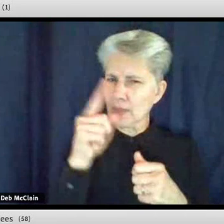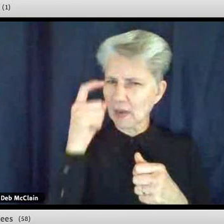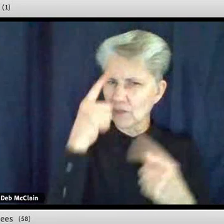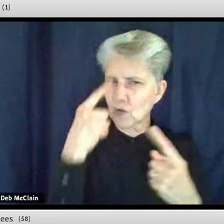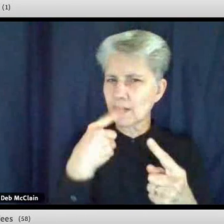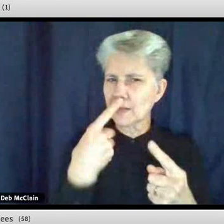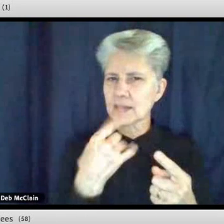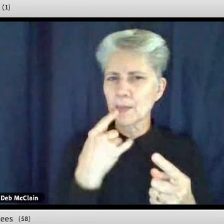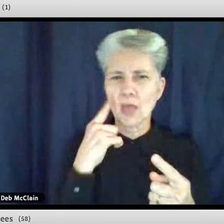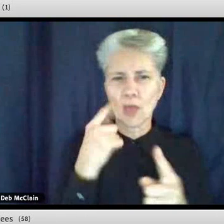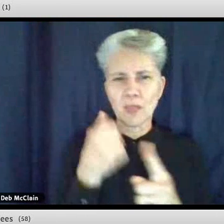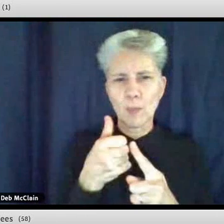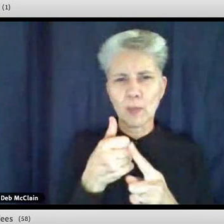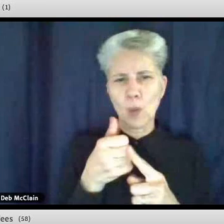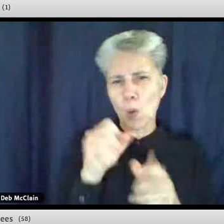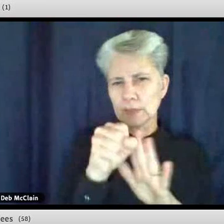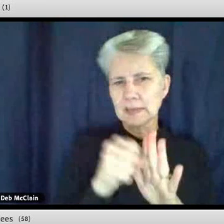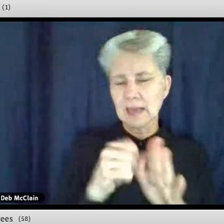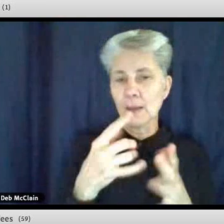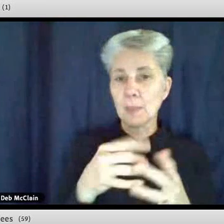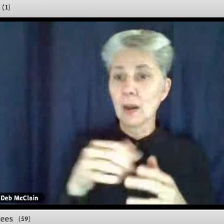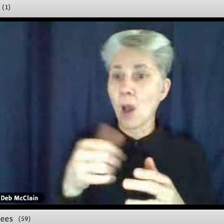the governor finally said something